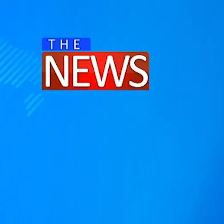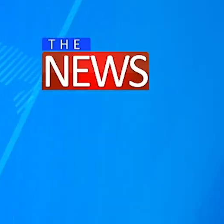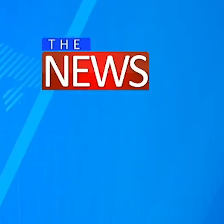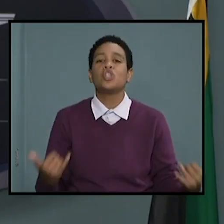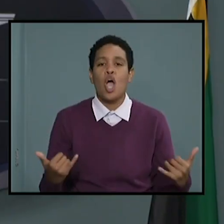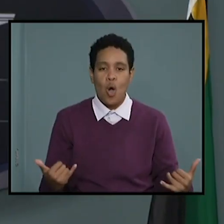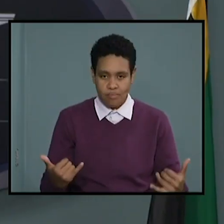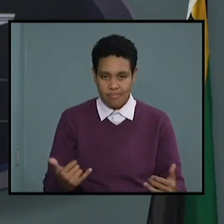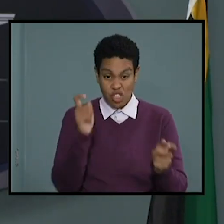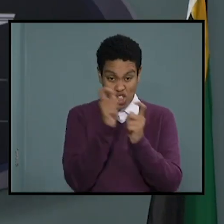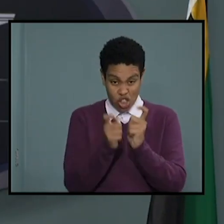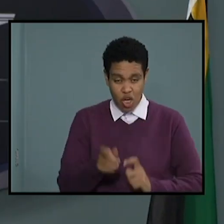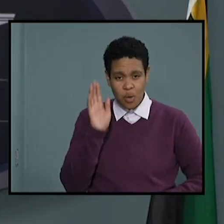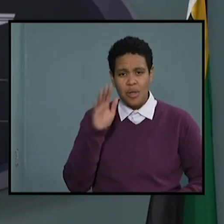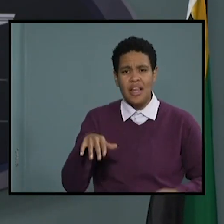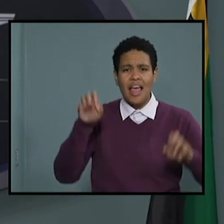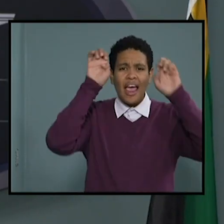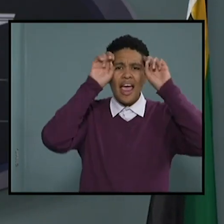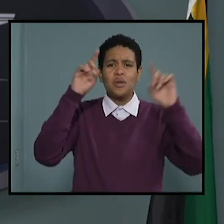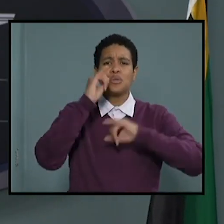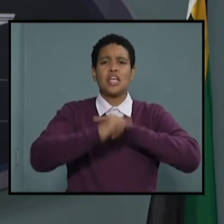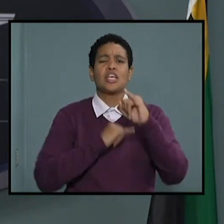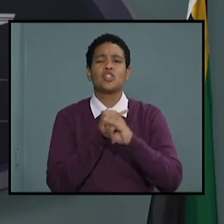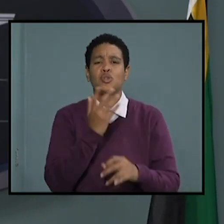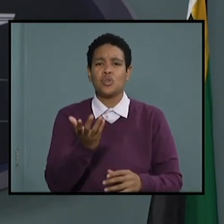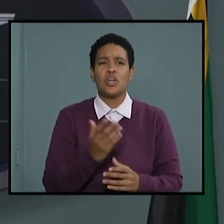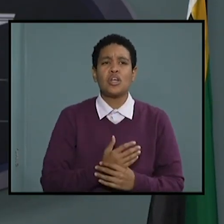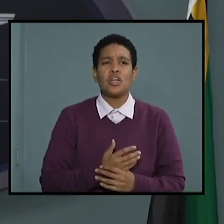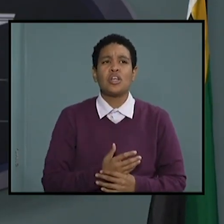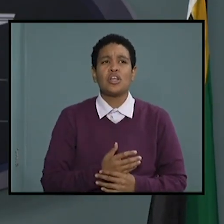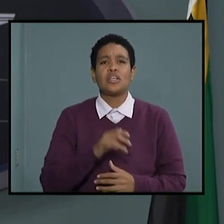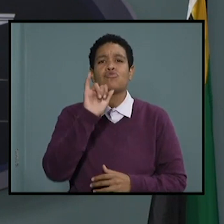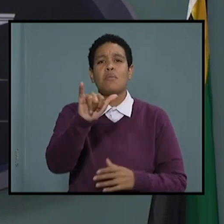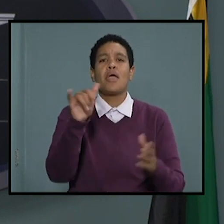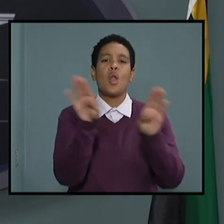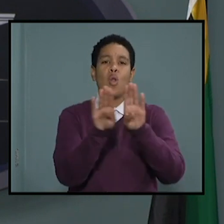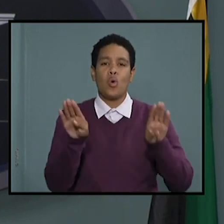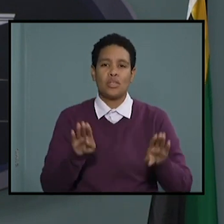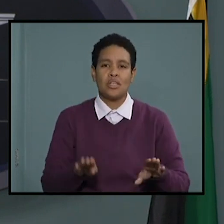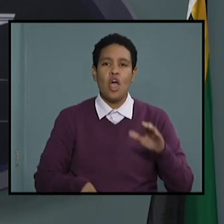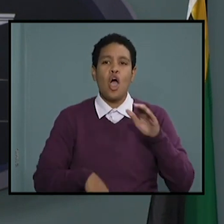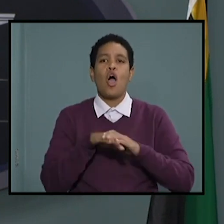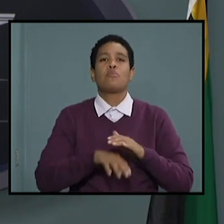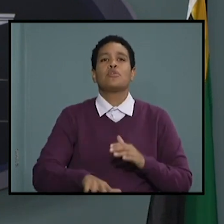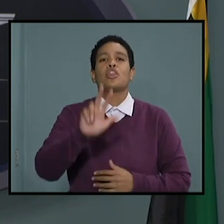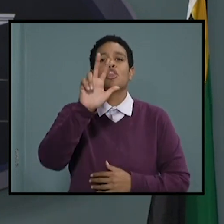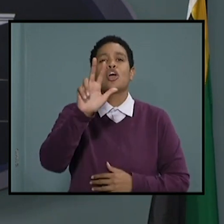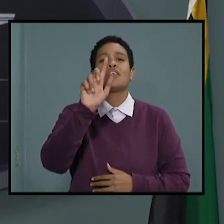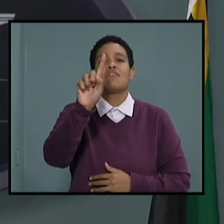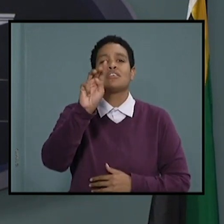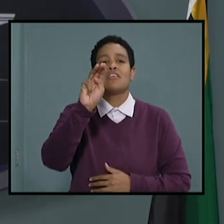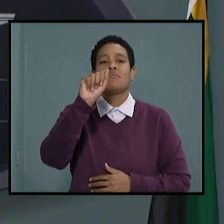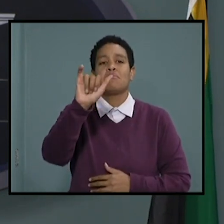31. Educational institutions are to remain closed up to the 31st of